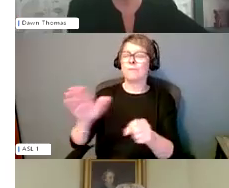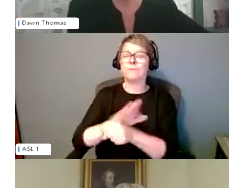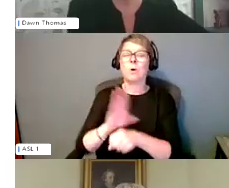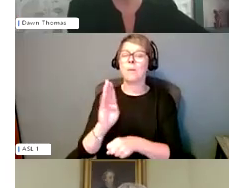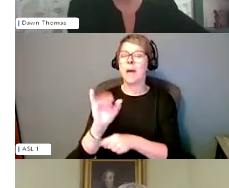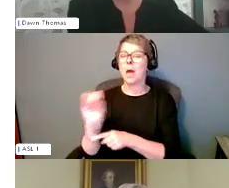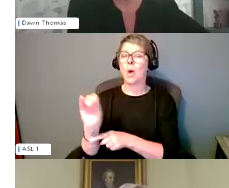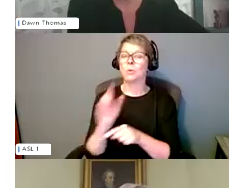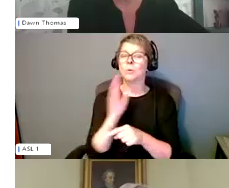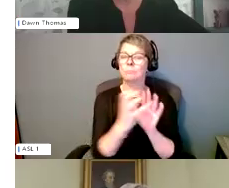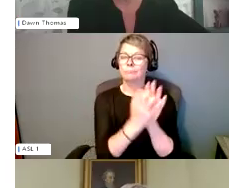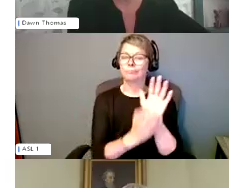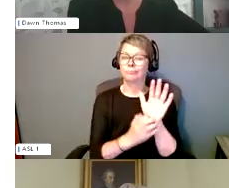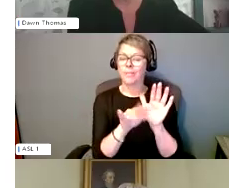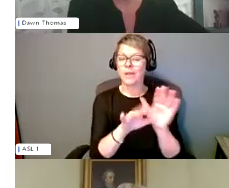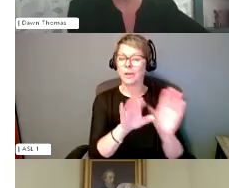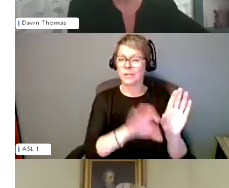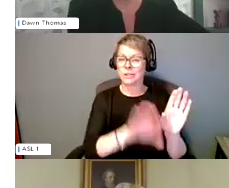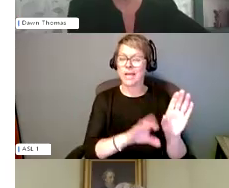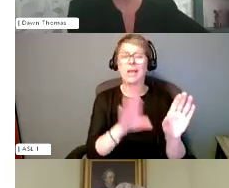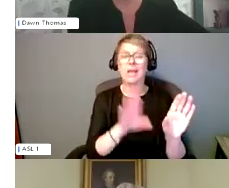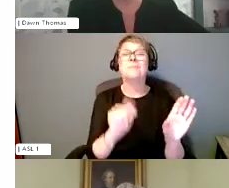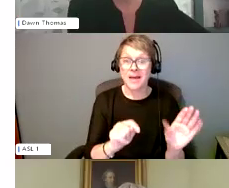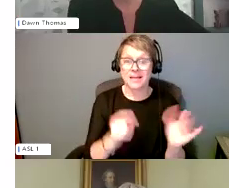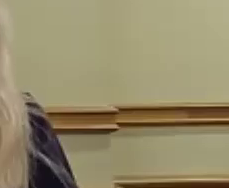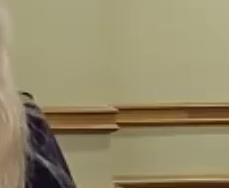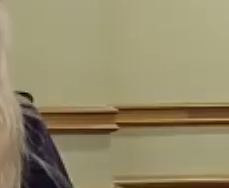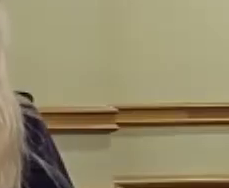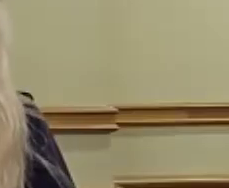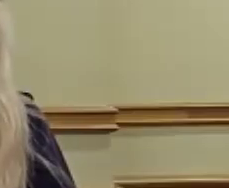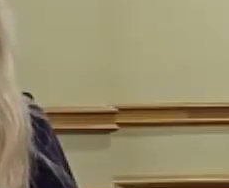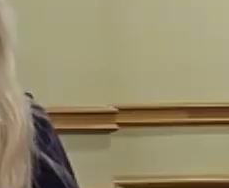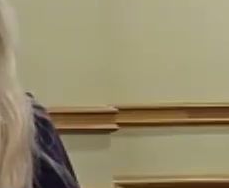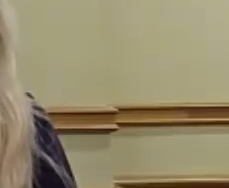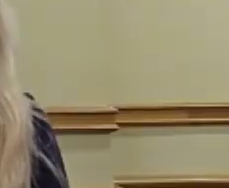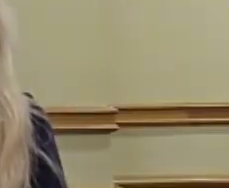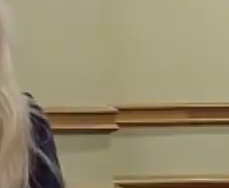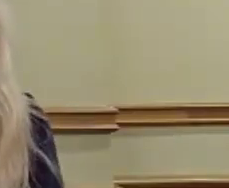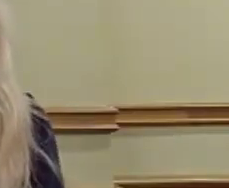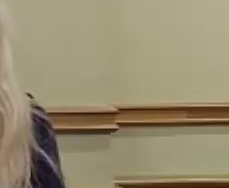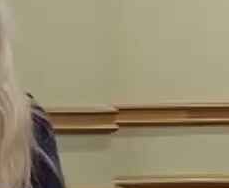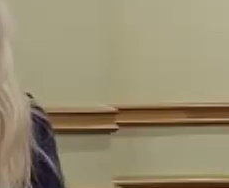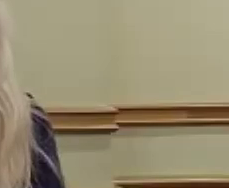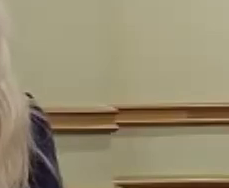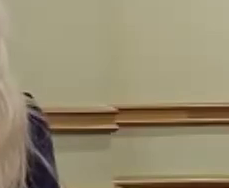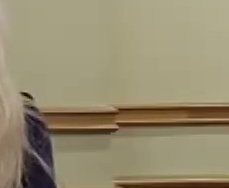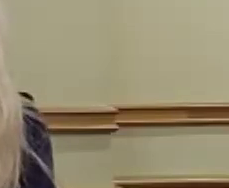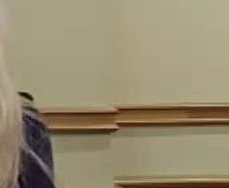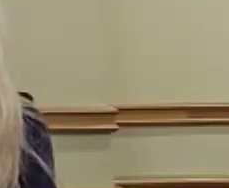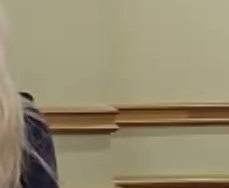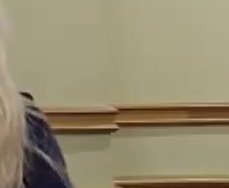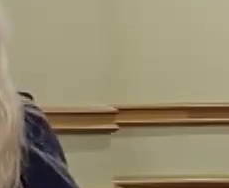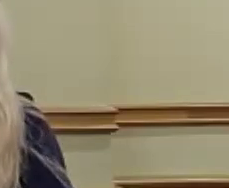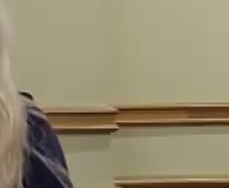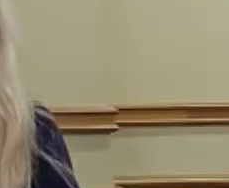the chat and further well. But I'm going to jump into the day. I want to set the stage. So we're going to talk around citizens and advocates, professionals